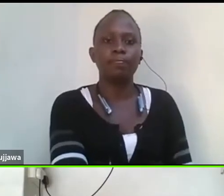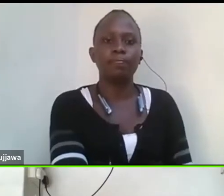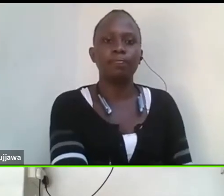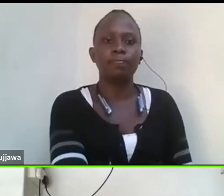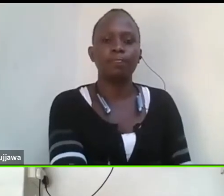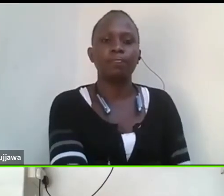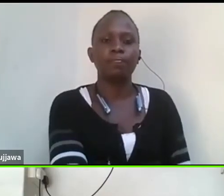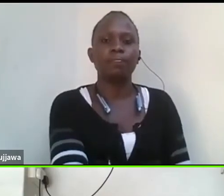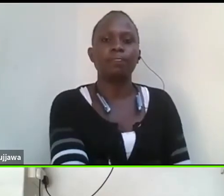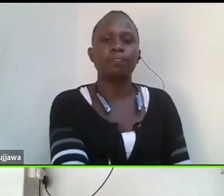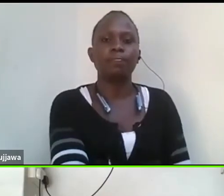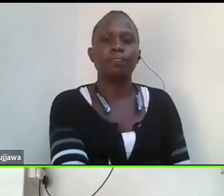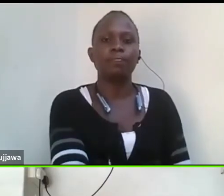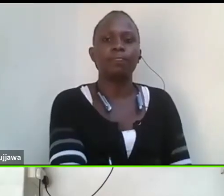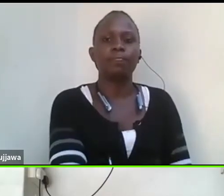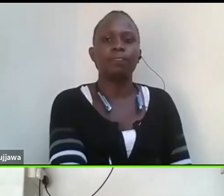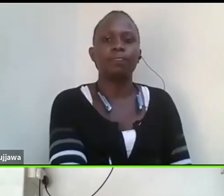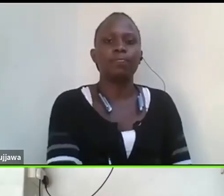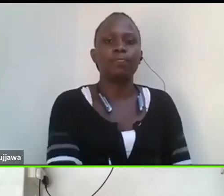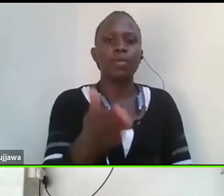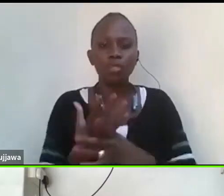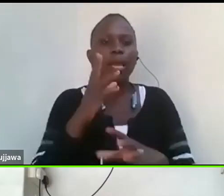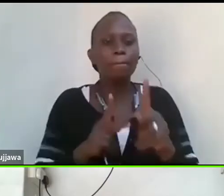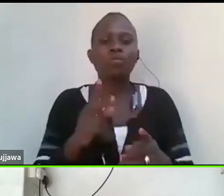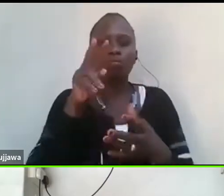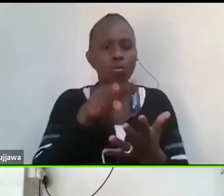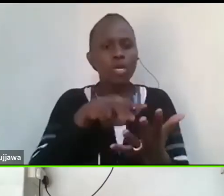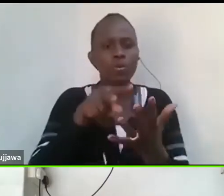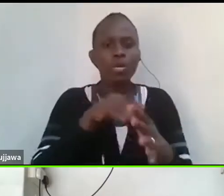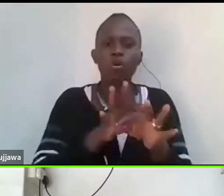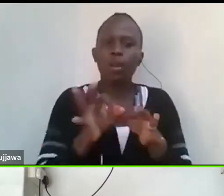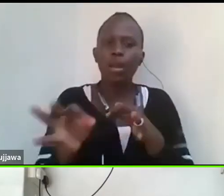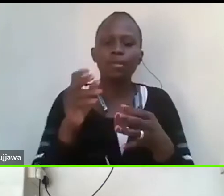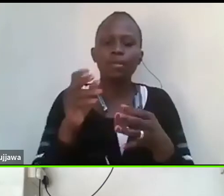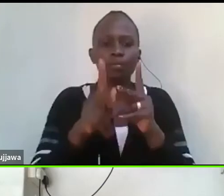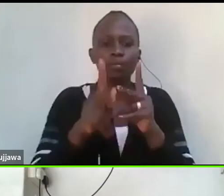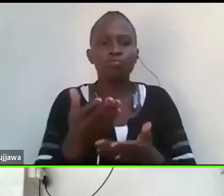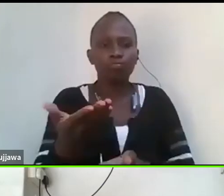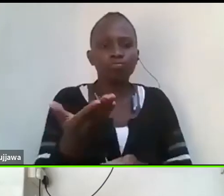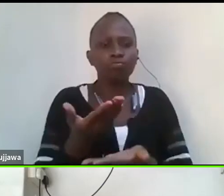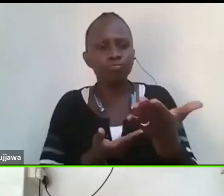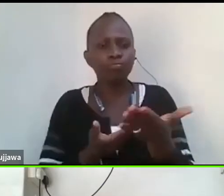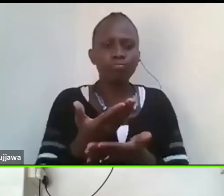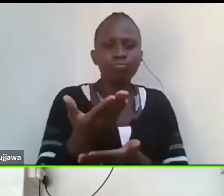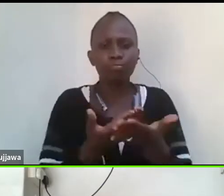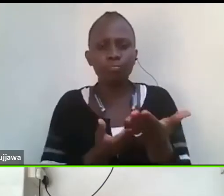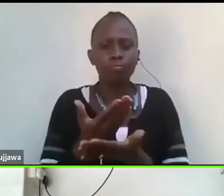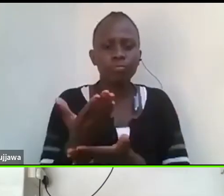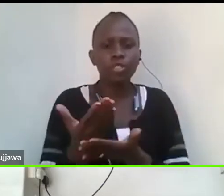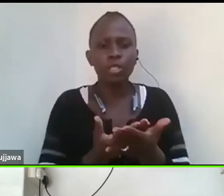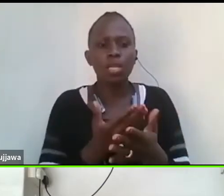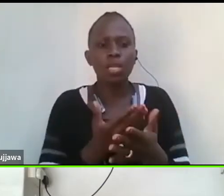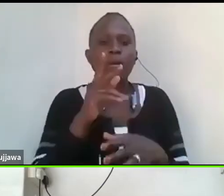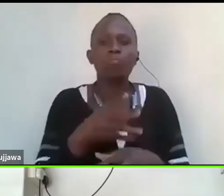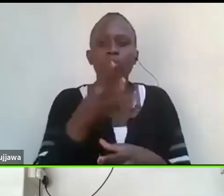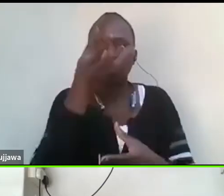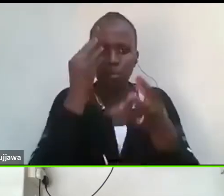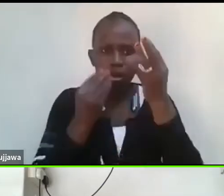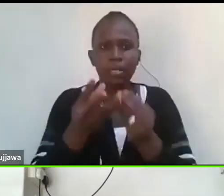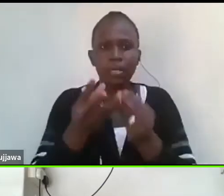read online, to be engaged into courses. We have enrolled them onto platforms to learn more and more every day. Health